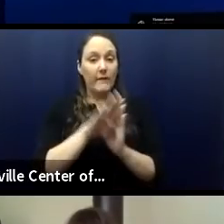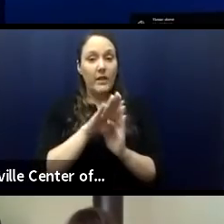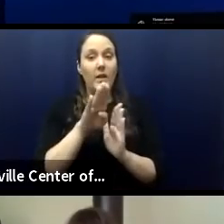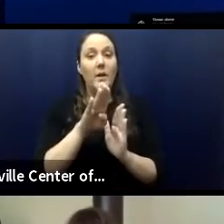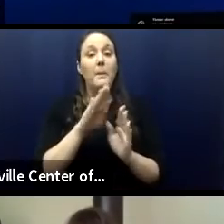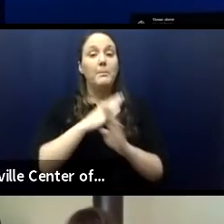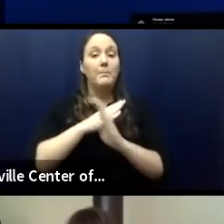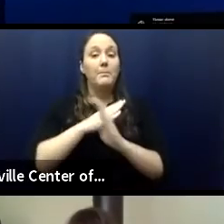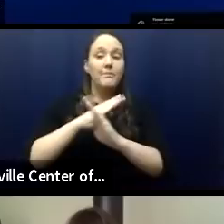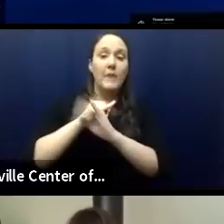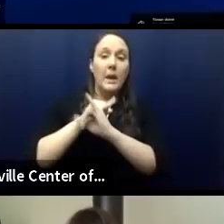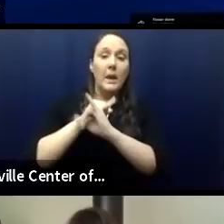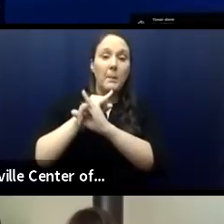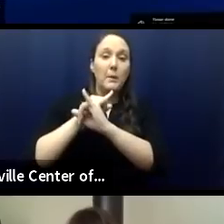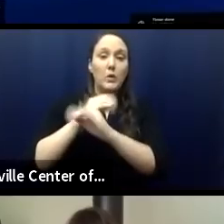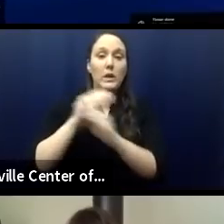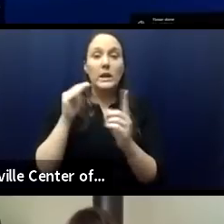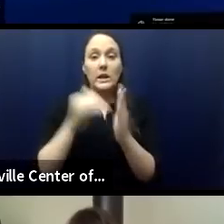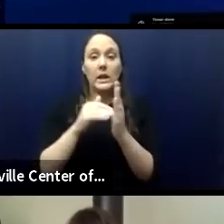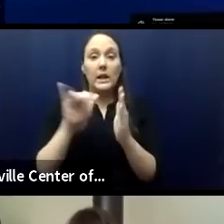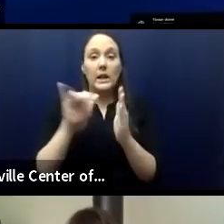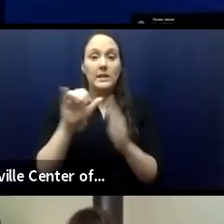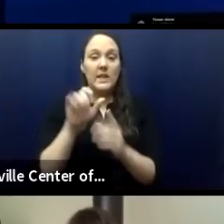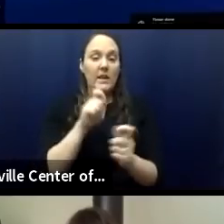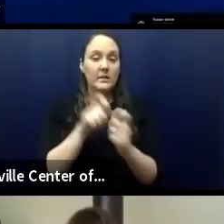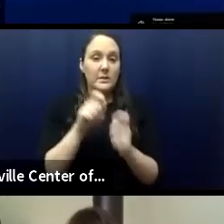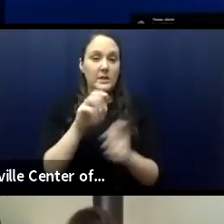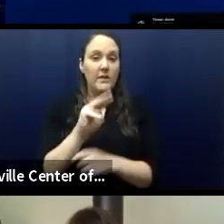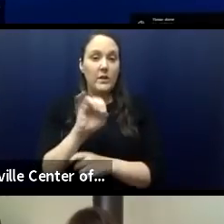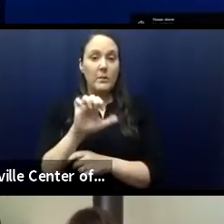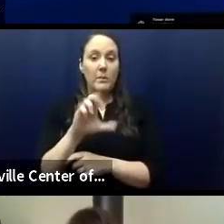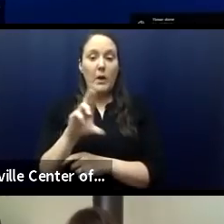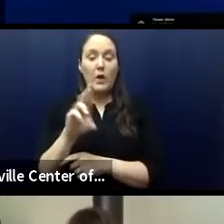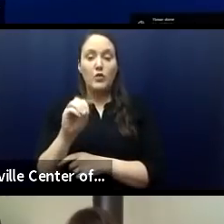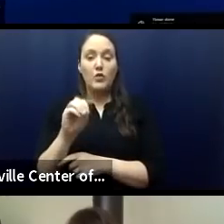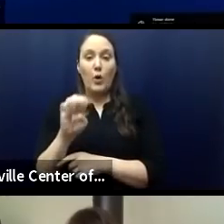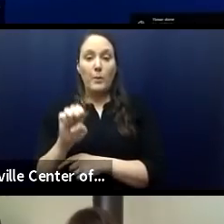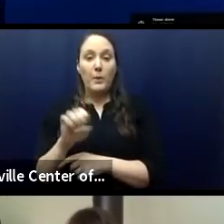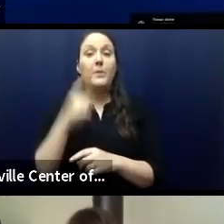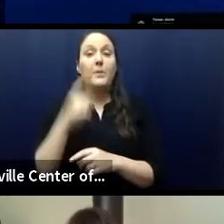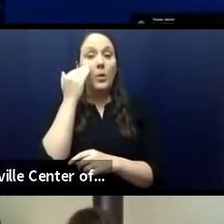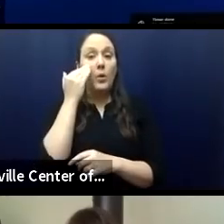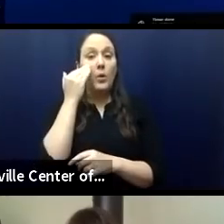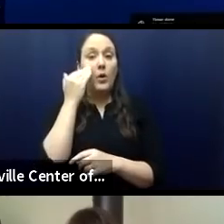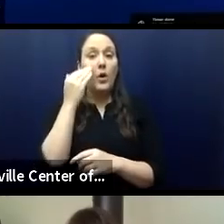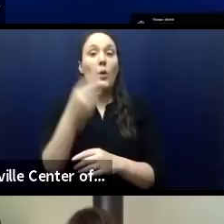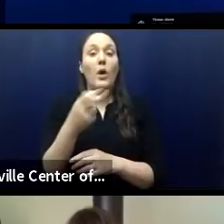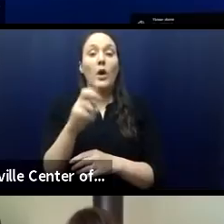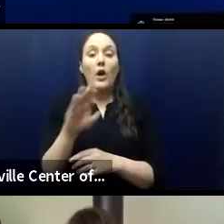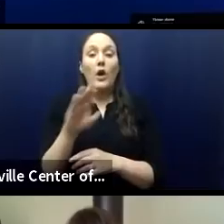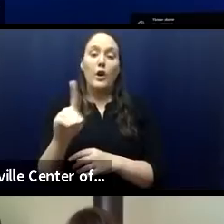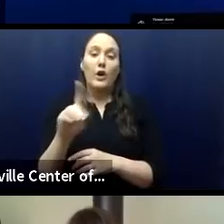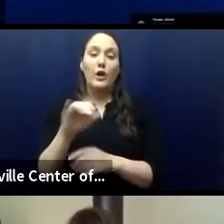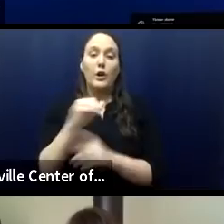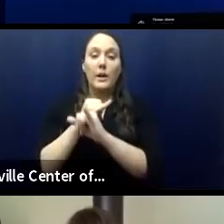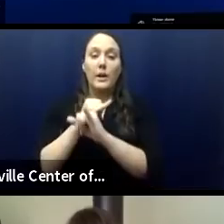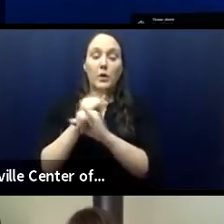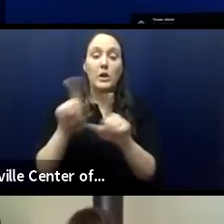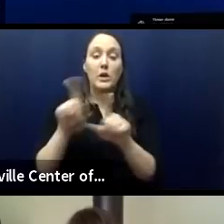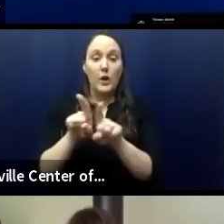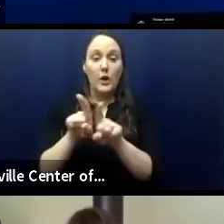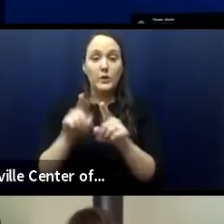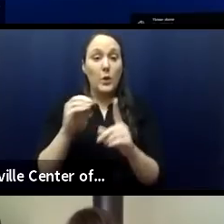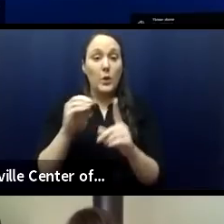immunity against that particular microbe. We also know that herd immunity works the same way, that you are exposed to a little bit